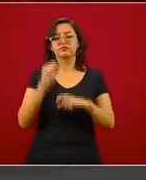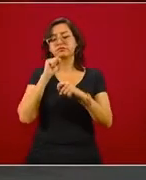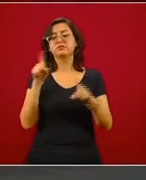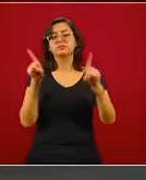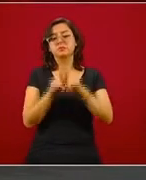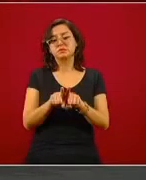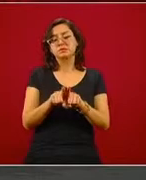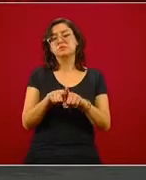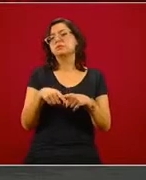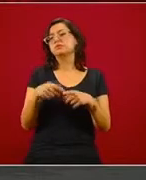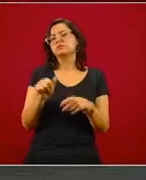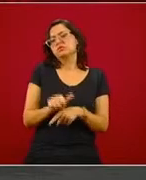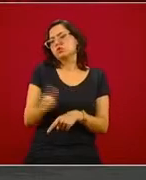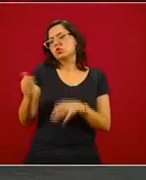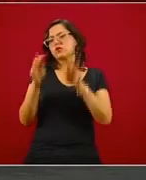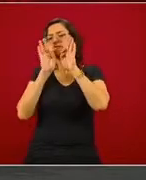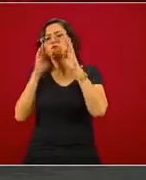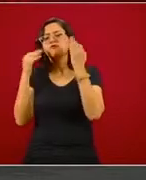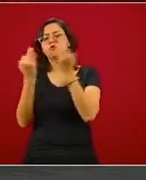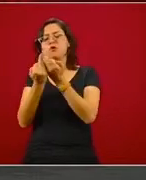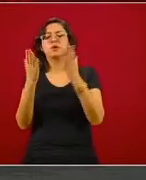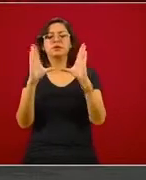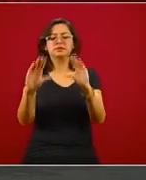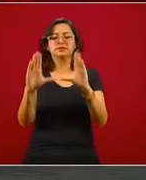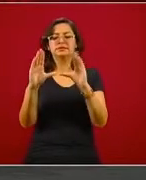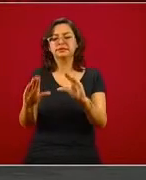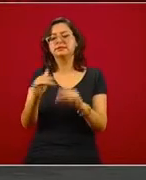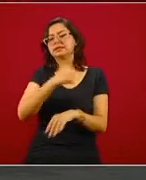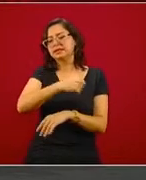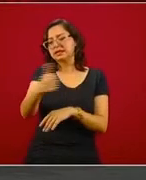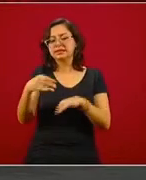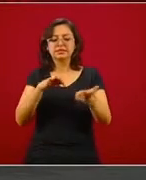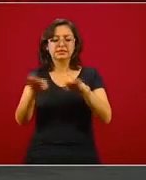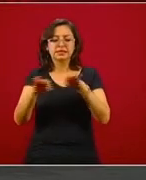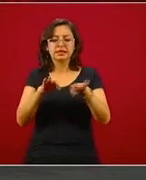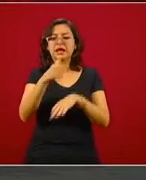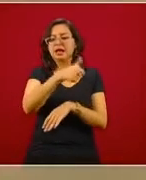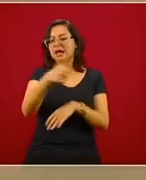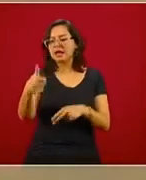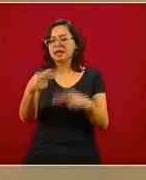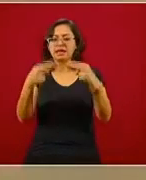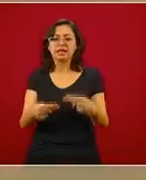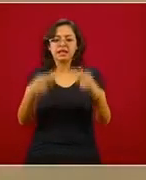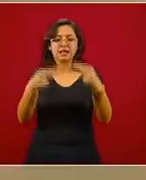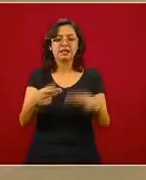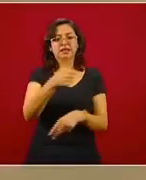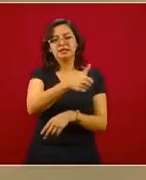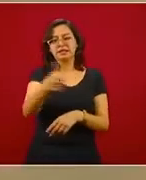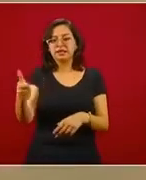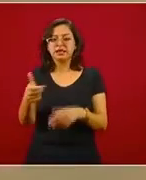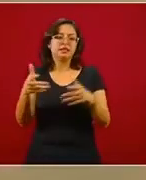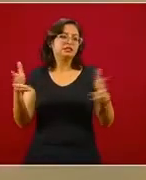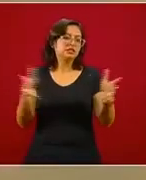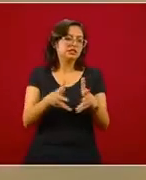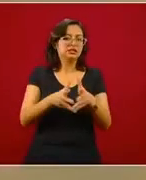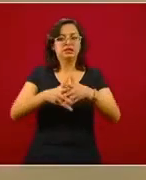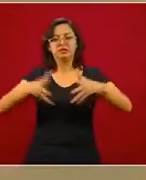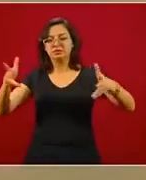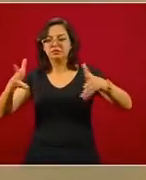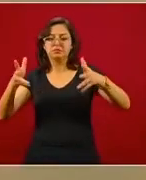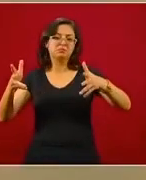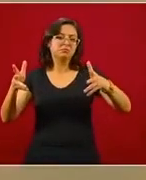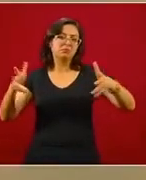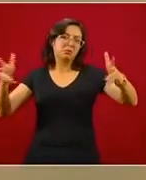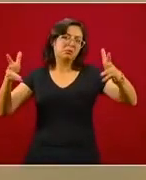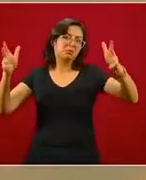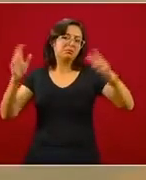measures related to COVID. And we also have some other resources for each